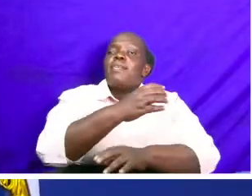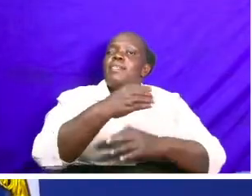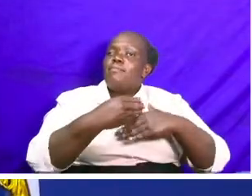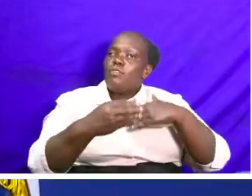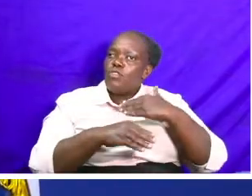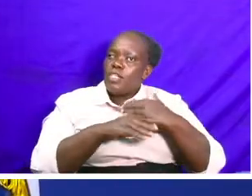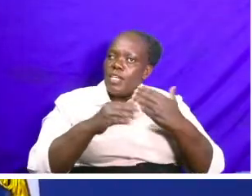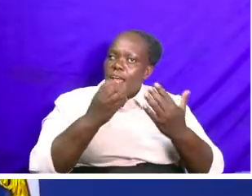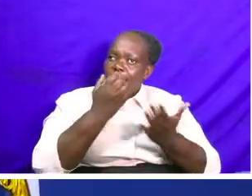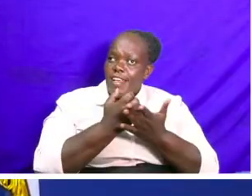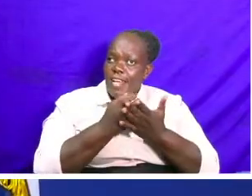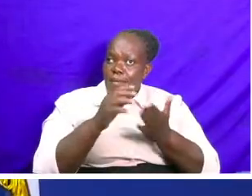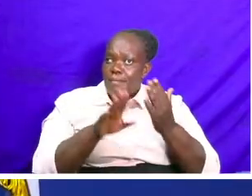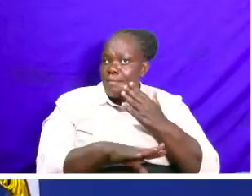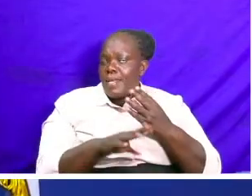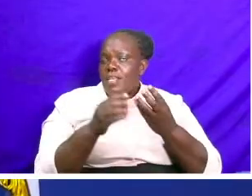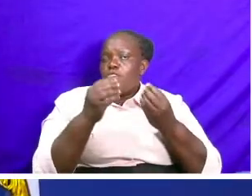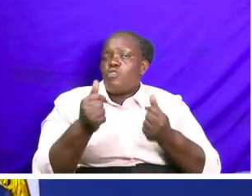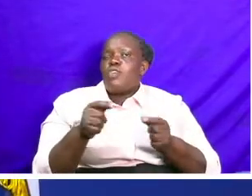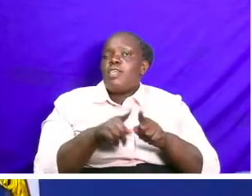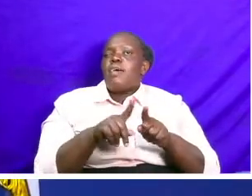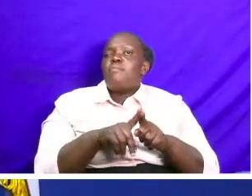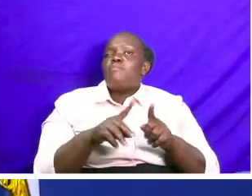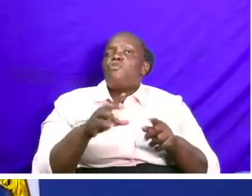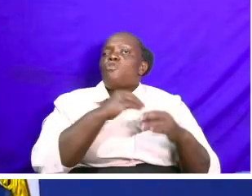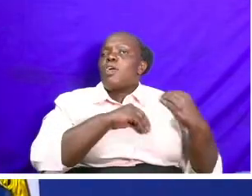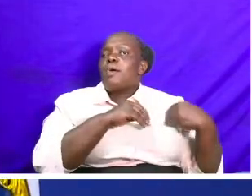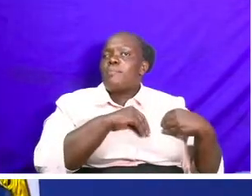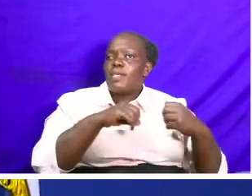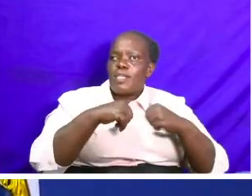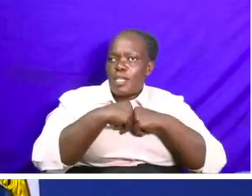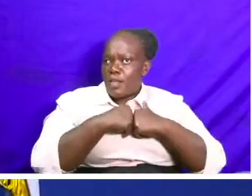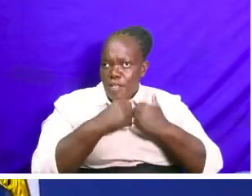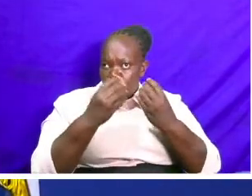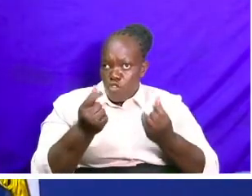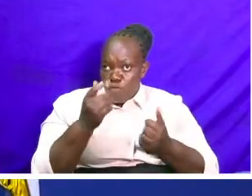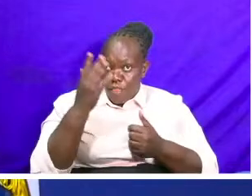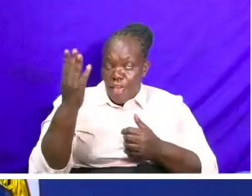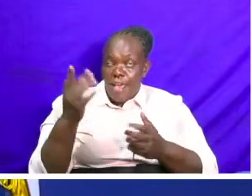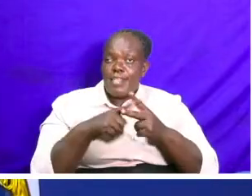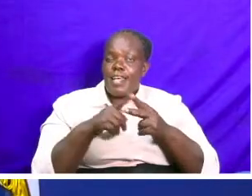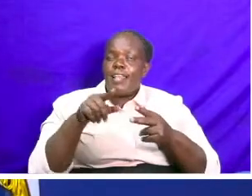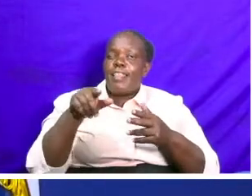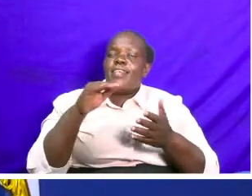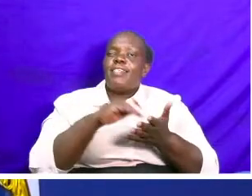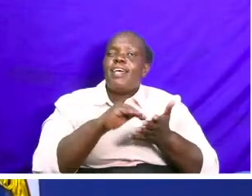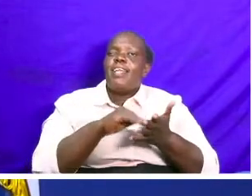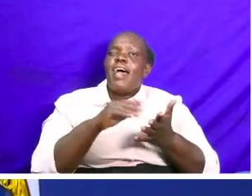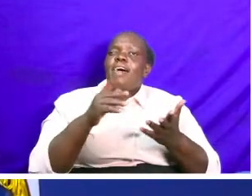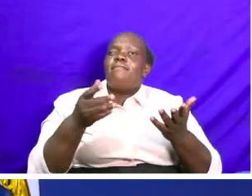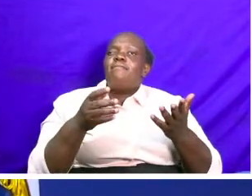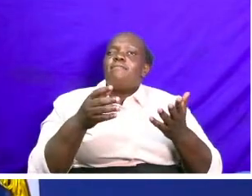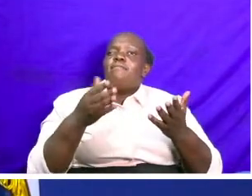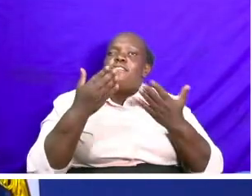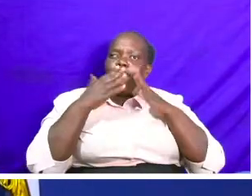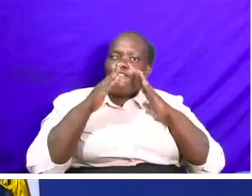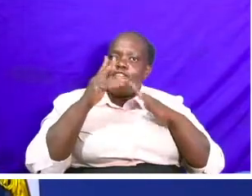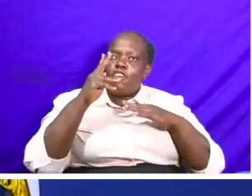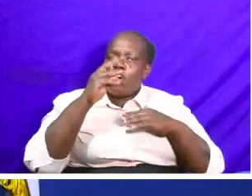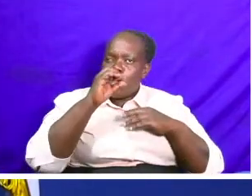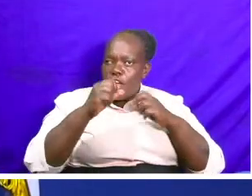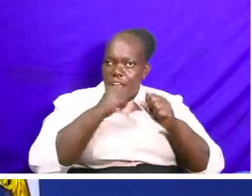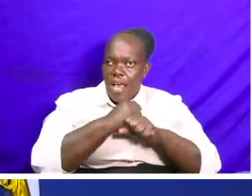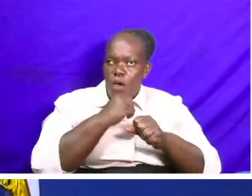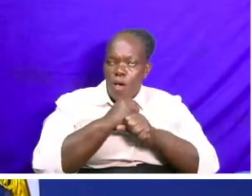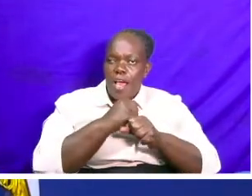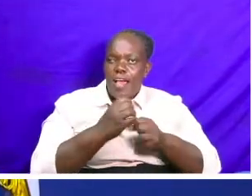of evidence-based solutions to emerging corruption challenges. The establishment of this center marks the culmination of a 4-year effort